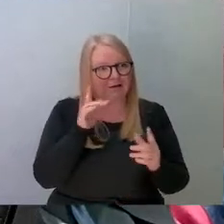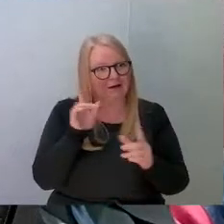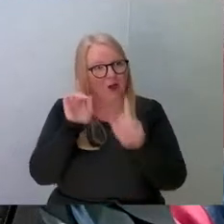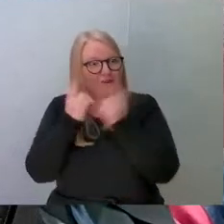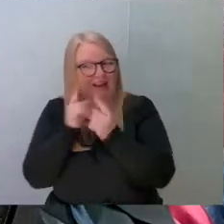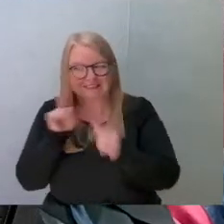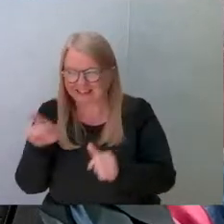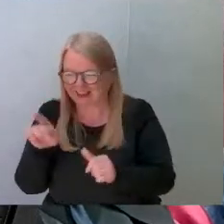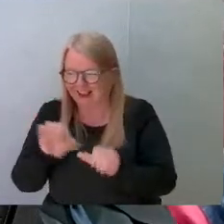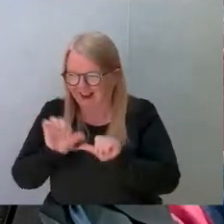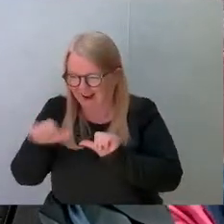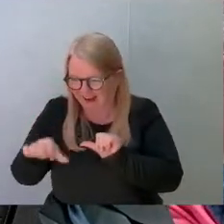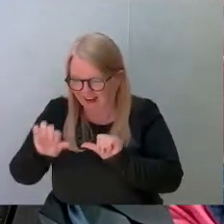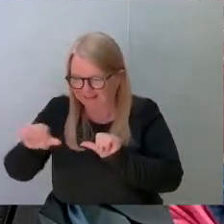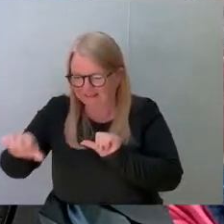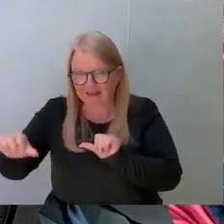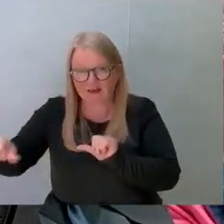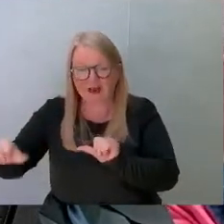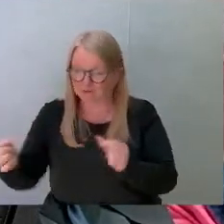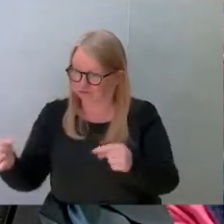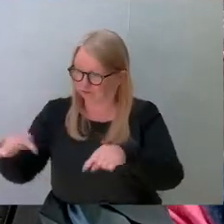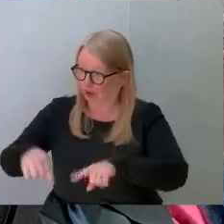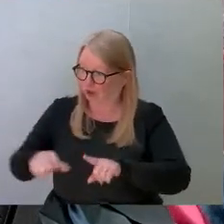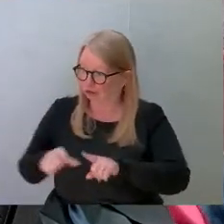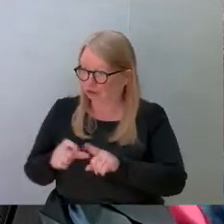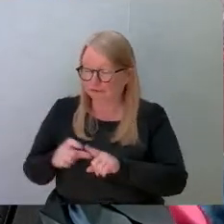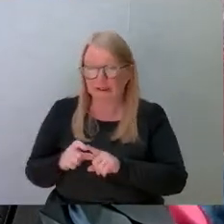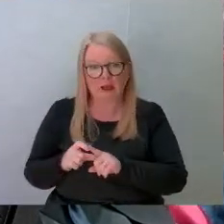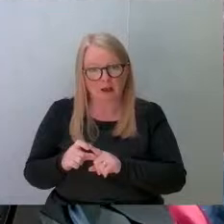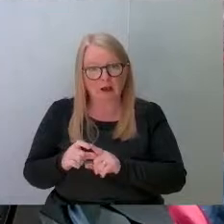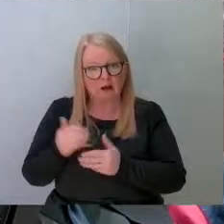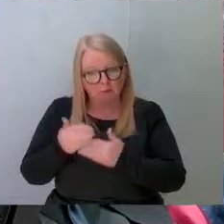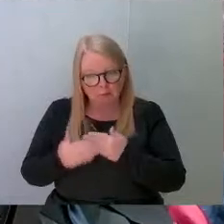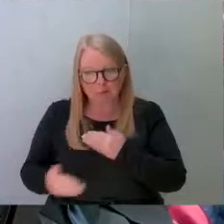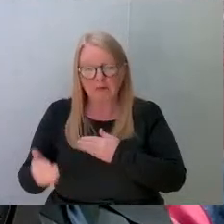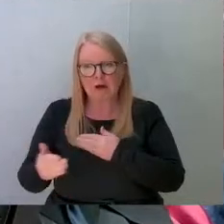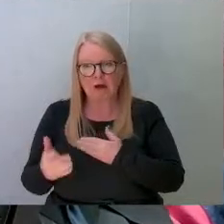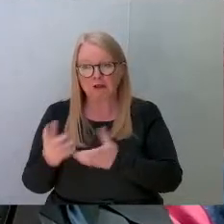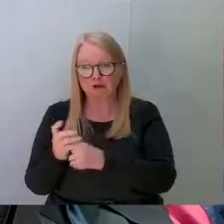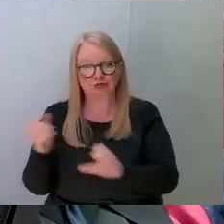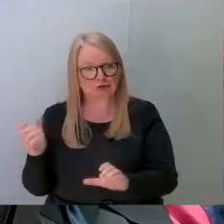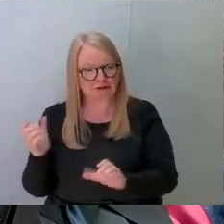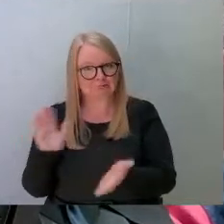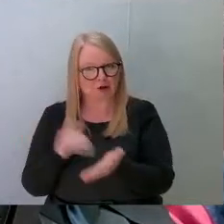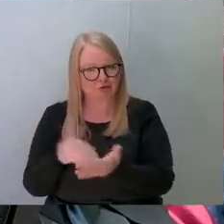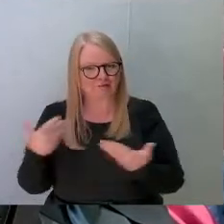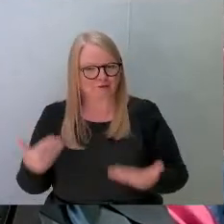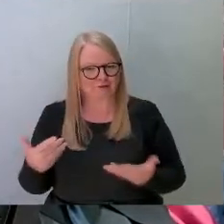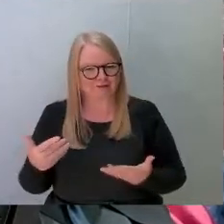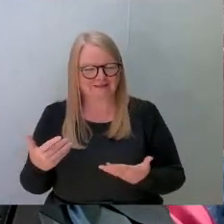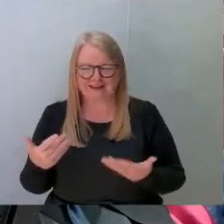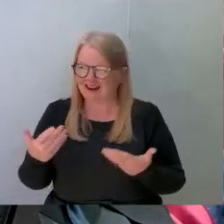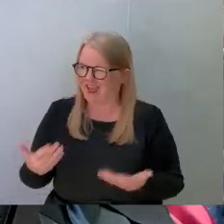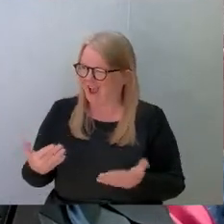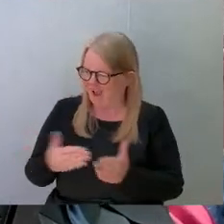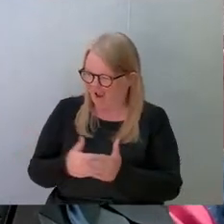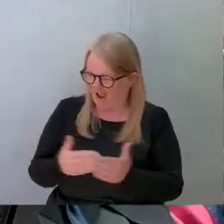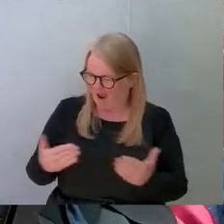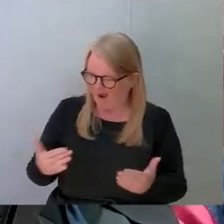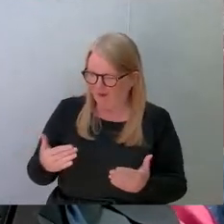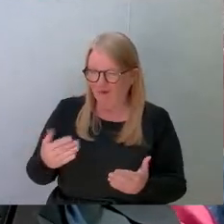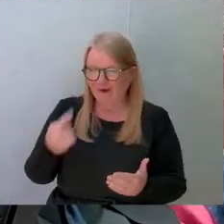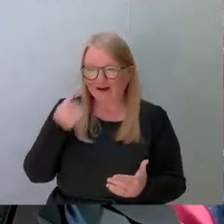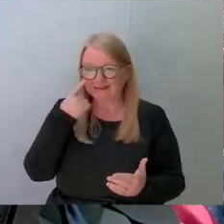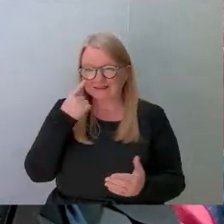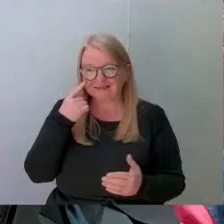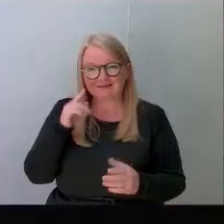university. Once you're admitted to Dundee, your focus was getting to your degree and to today. Now, you're looking into the